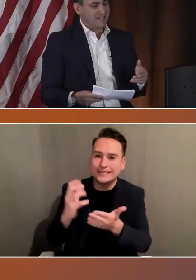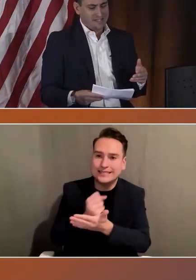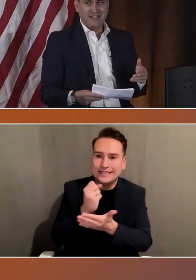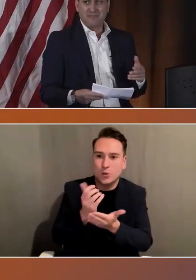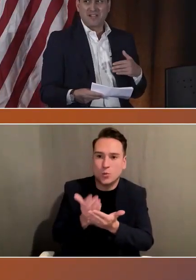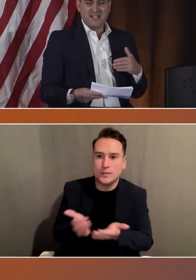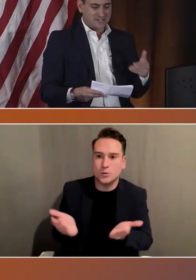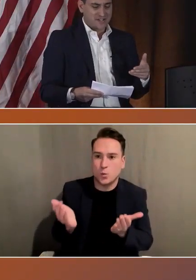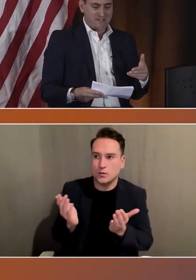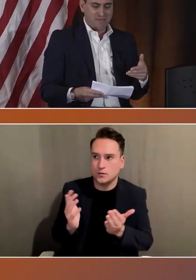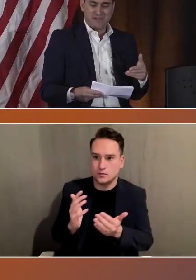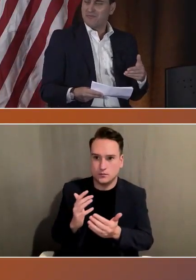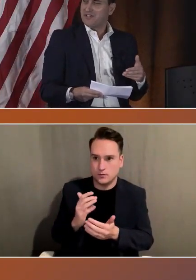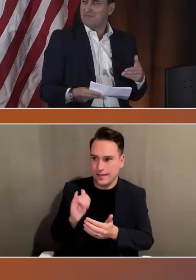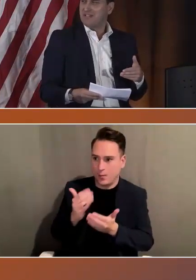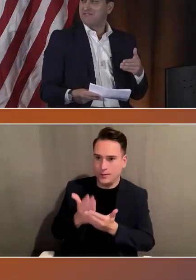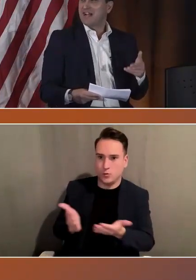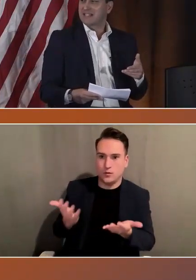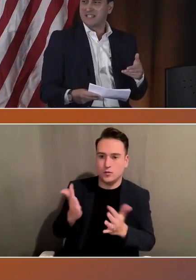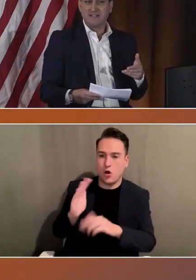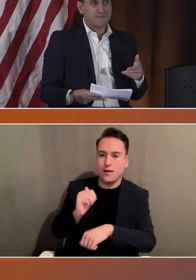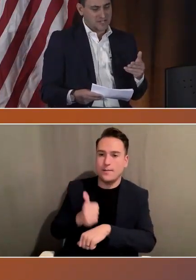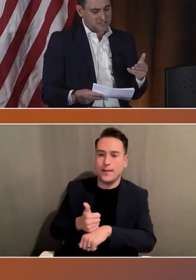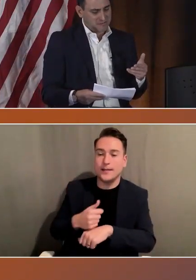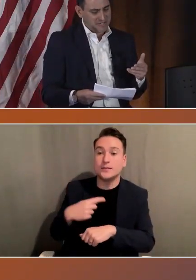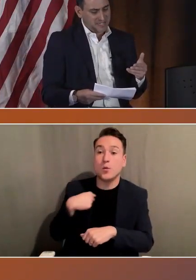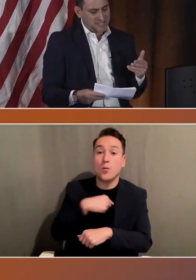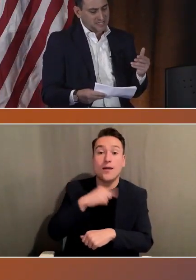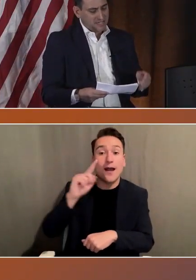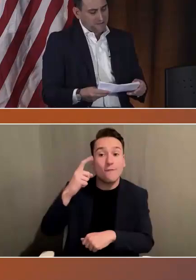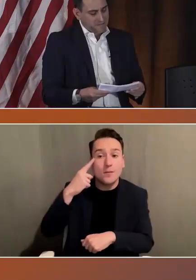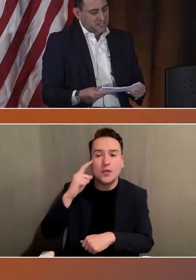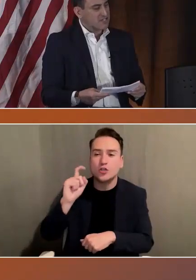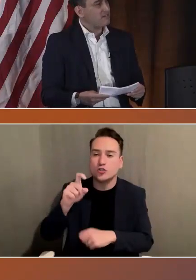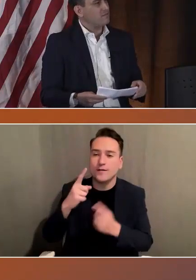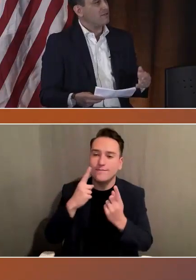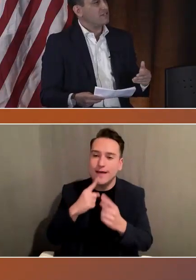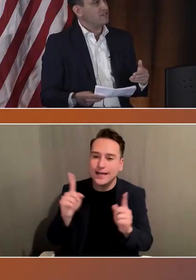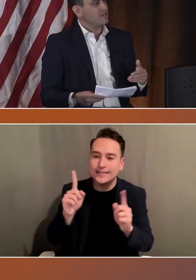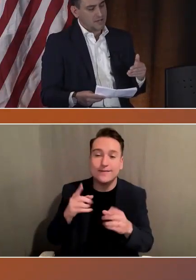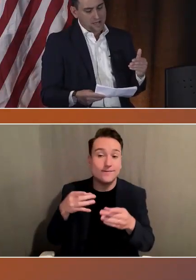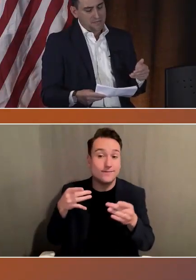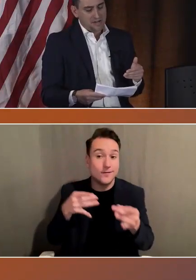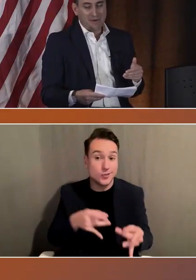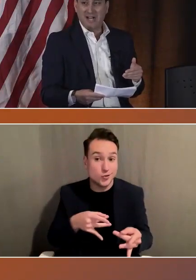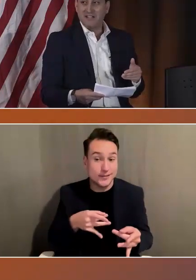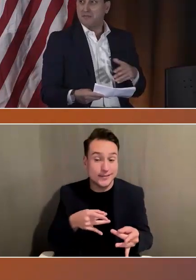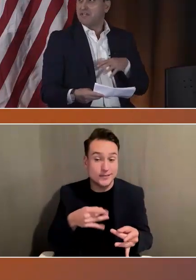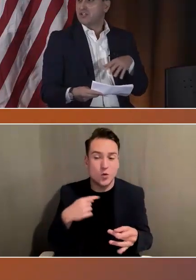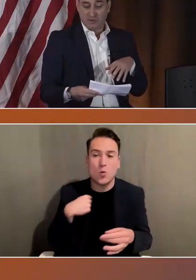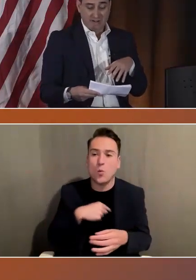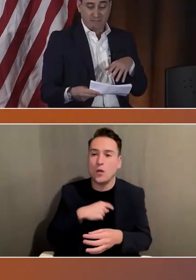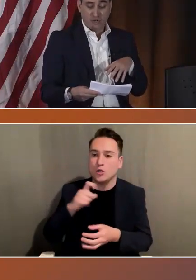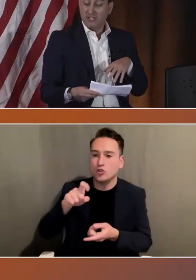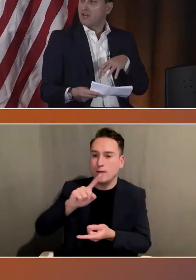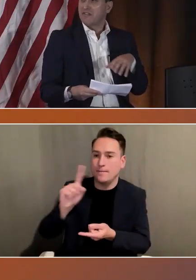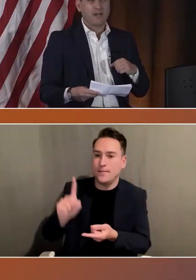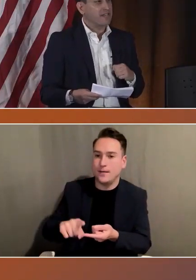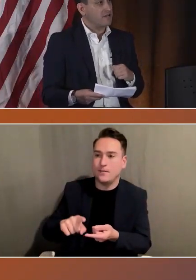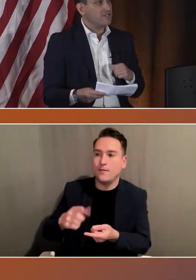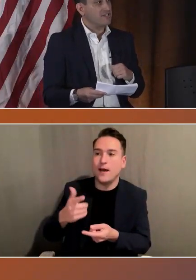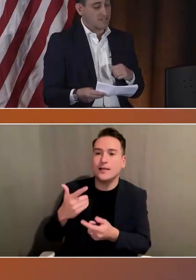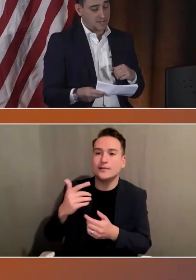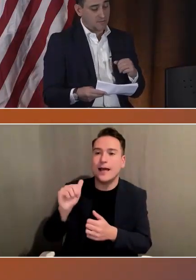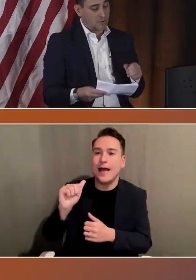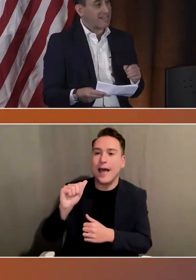already in place. As government, we should be effective, we should be efficient, we should minimize administrative burden on the